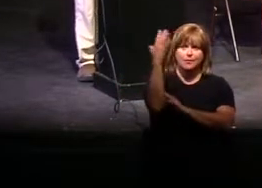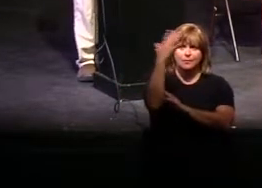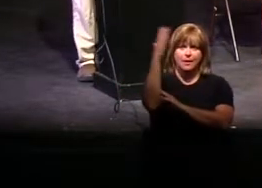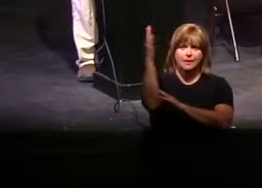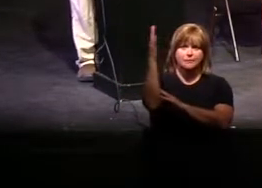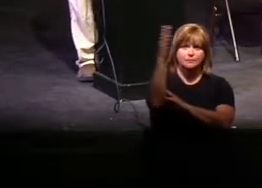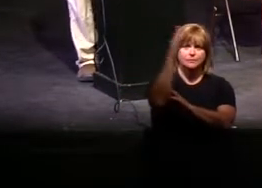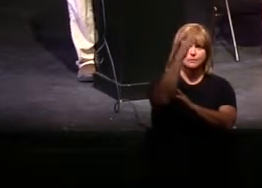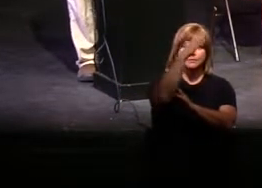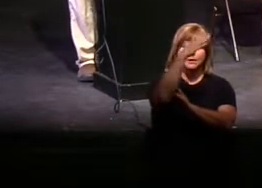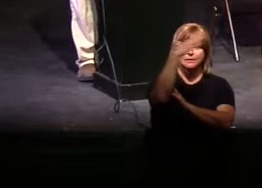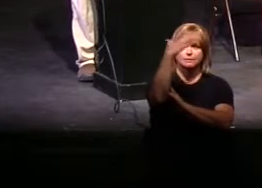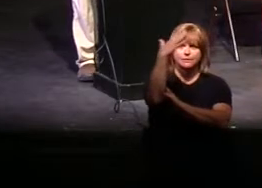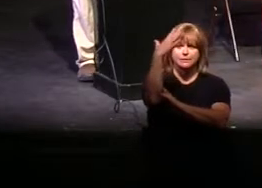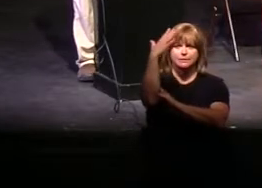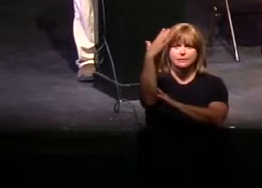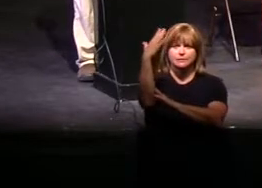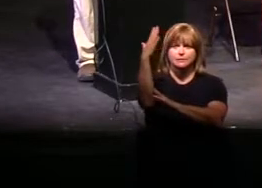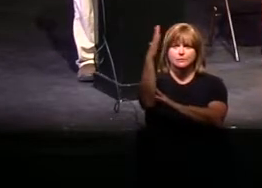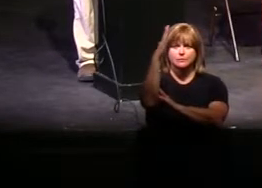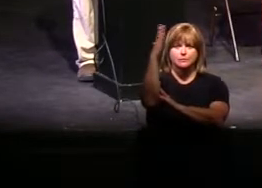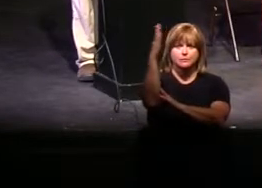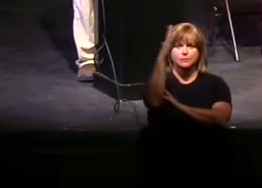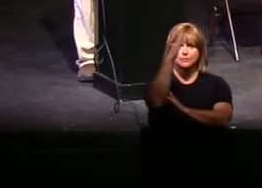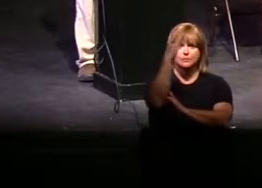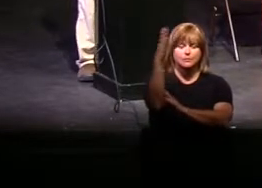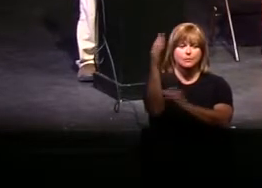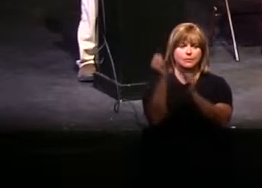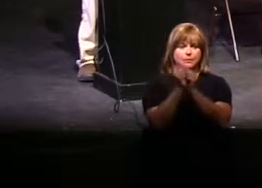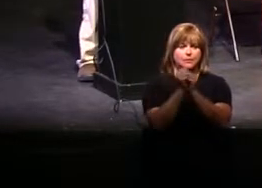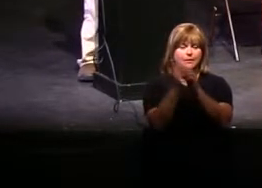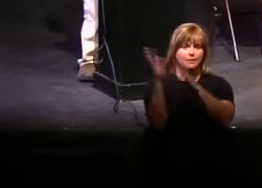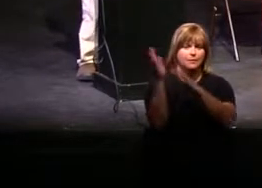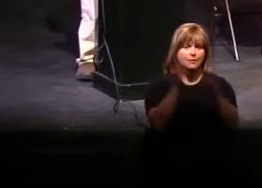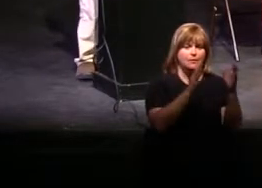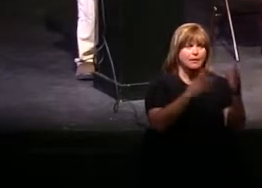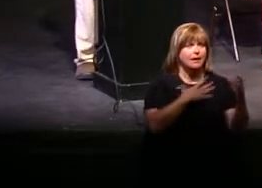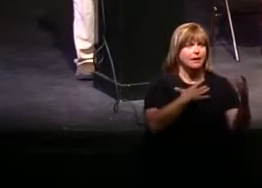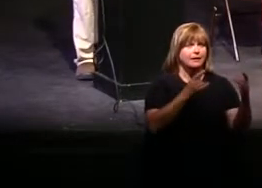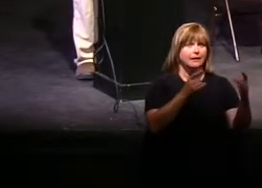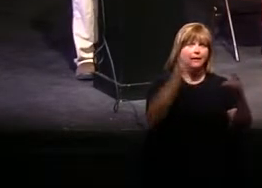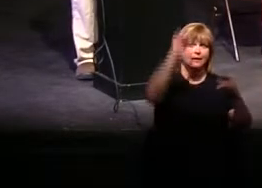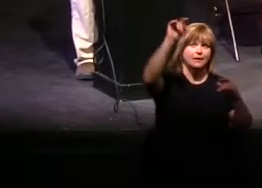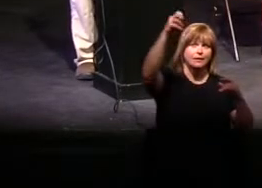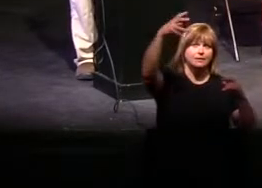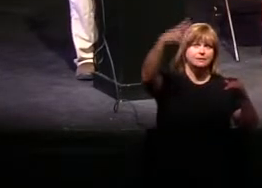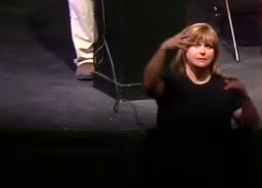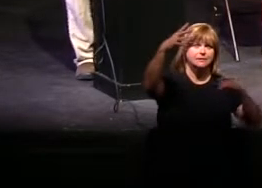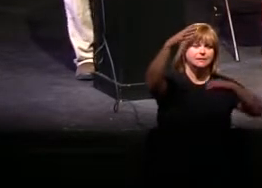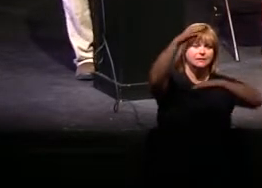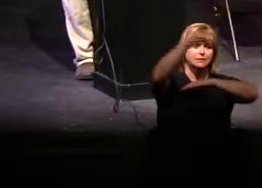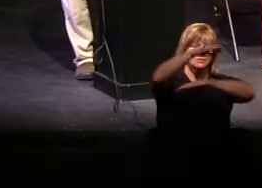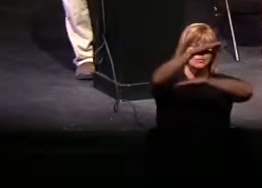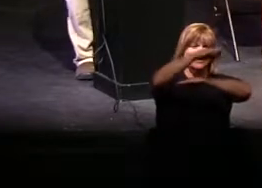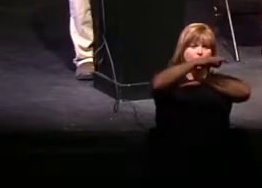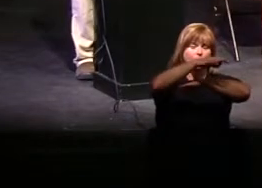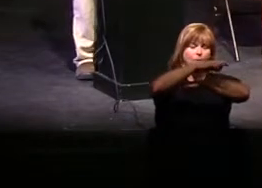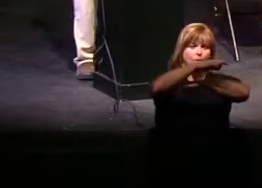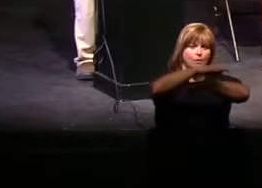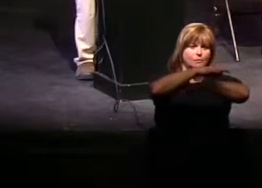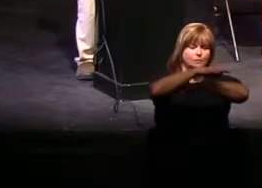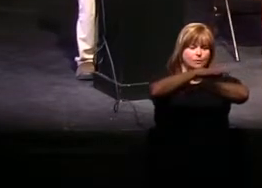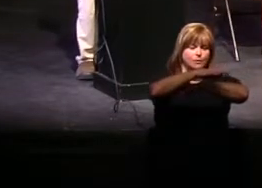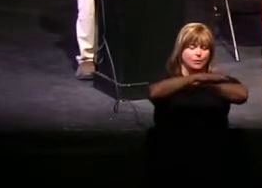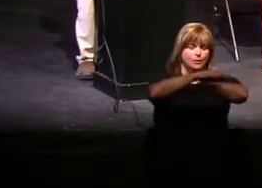sway stately within. I like how the sun strains not to go down, how the horizon